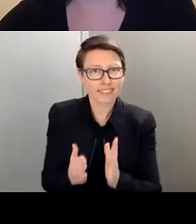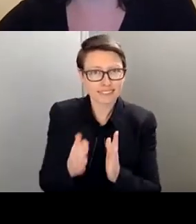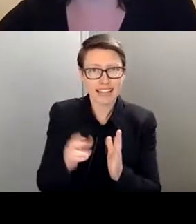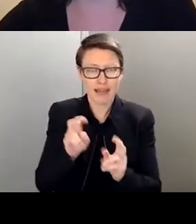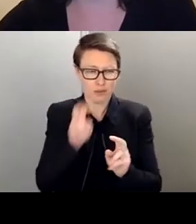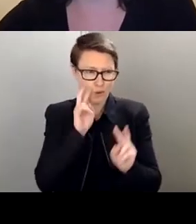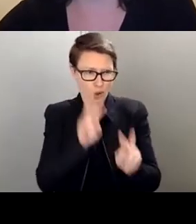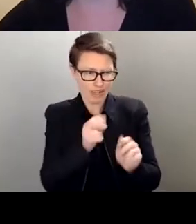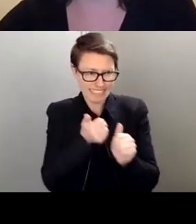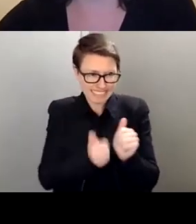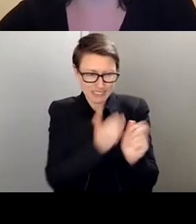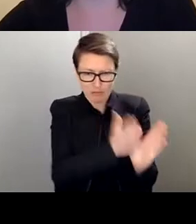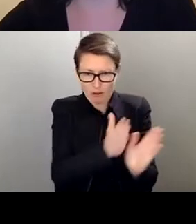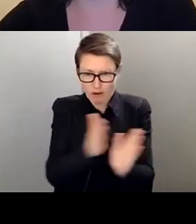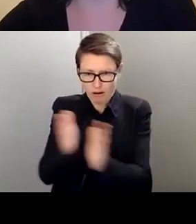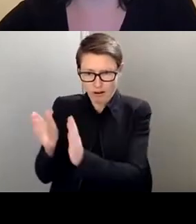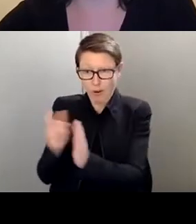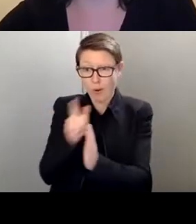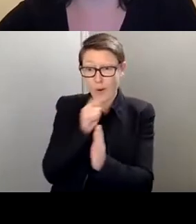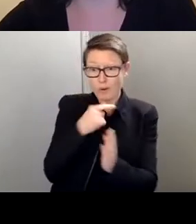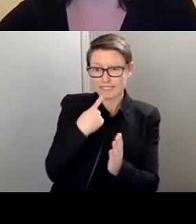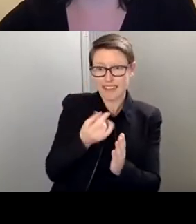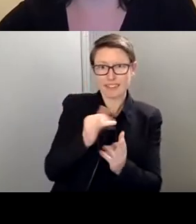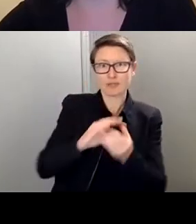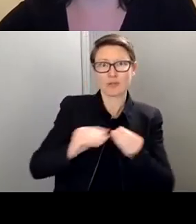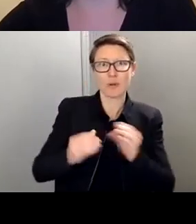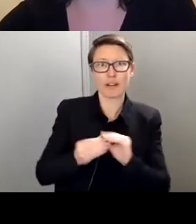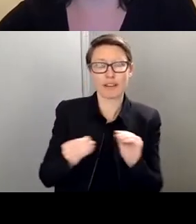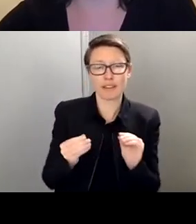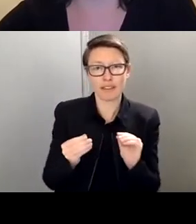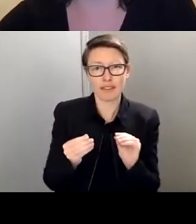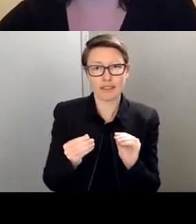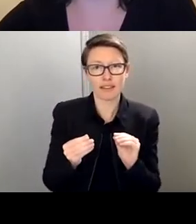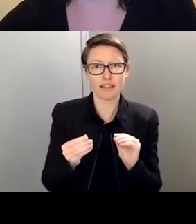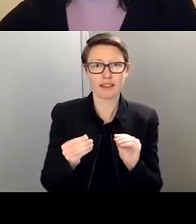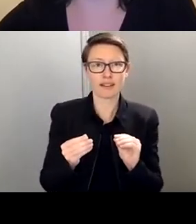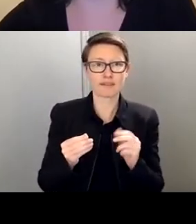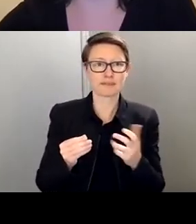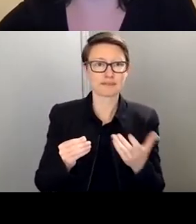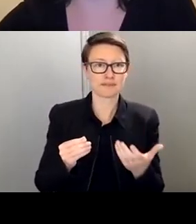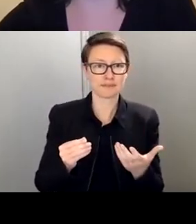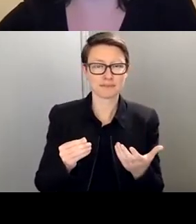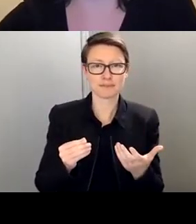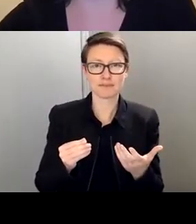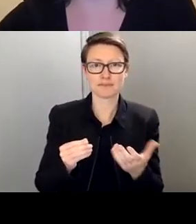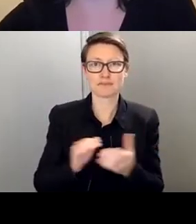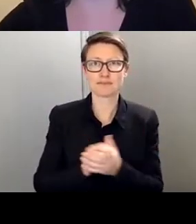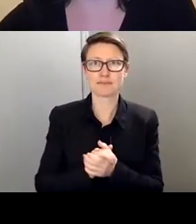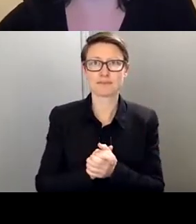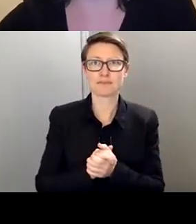And I think having it come from a place of